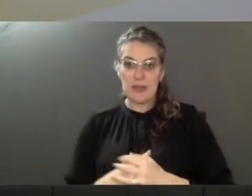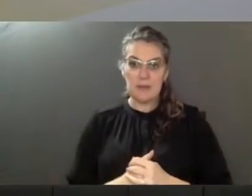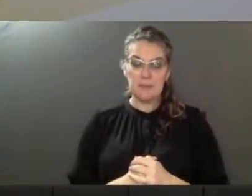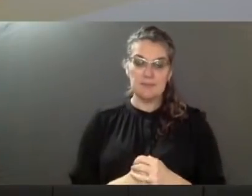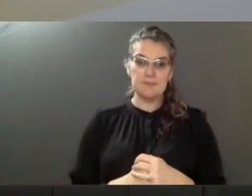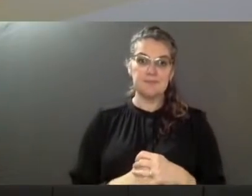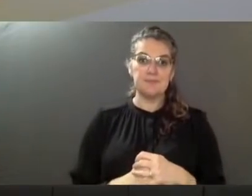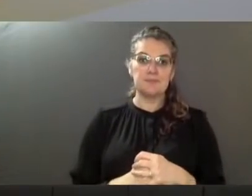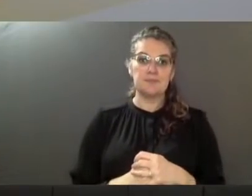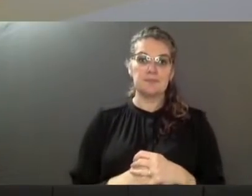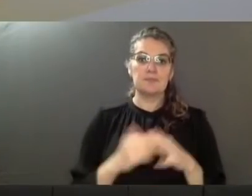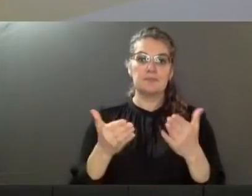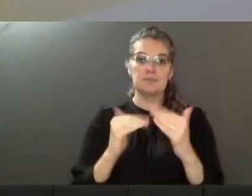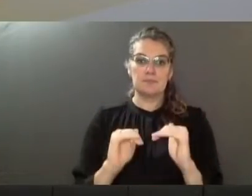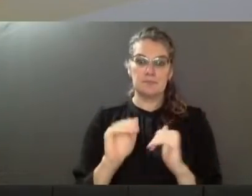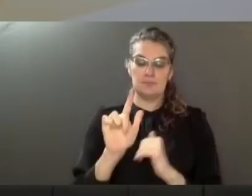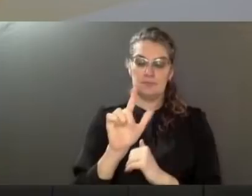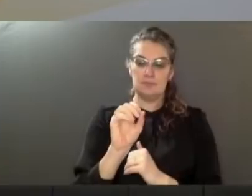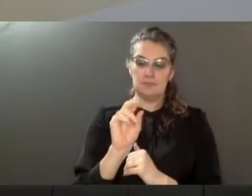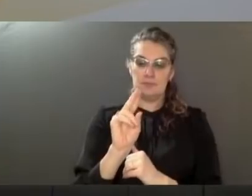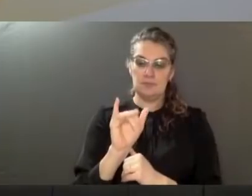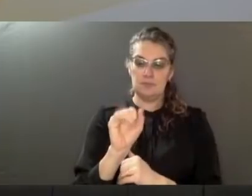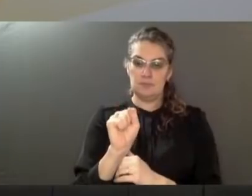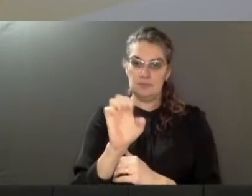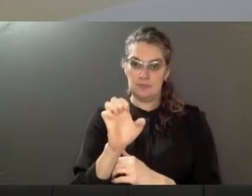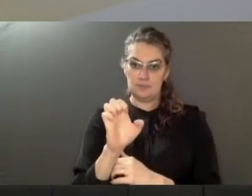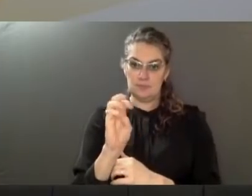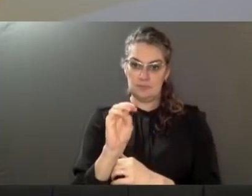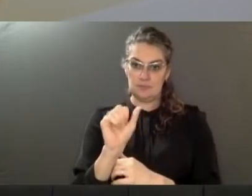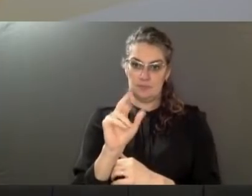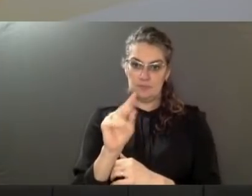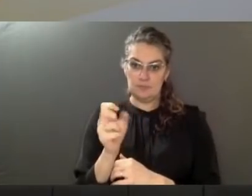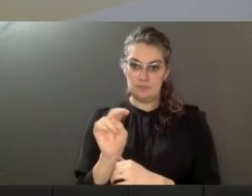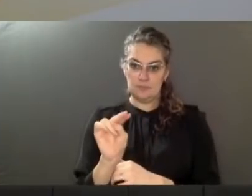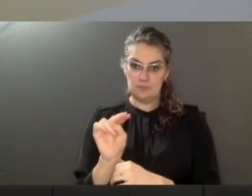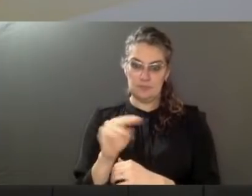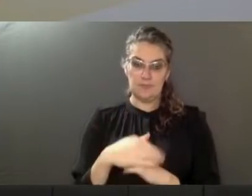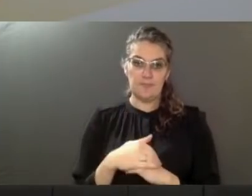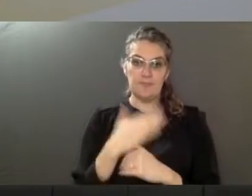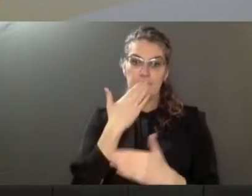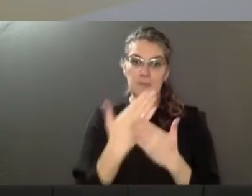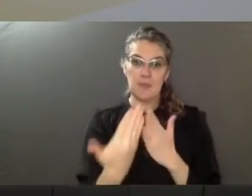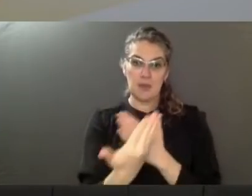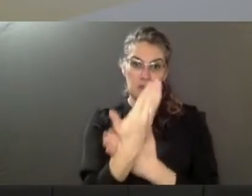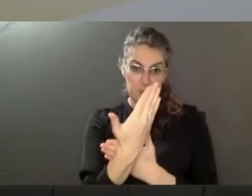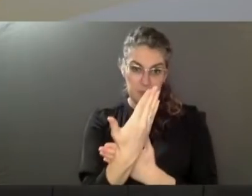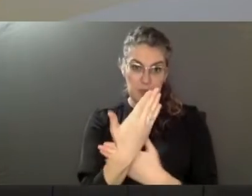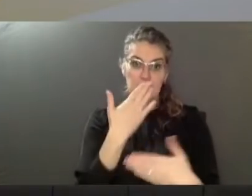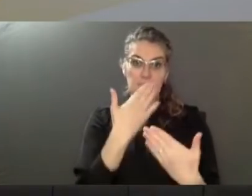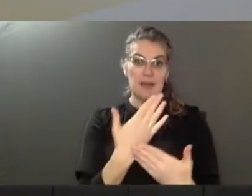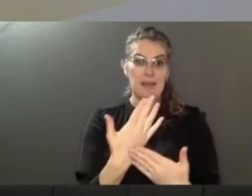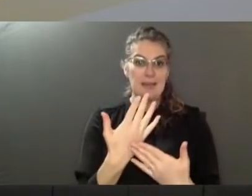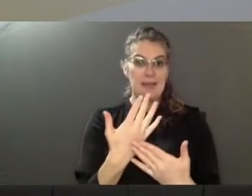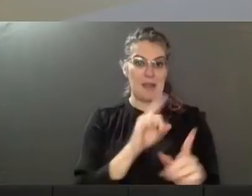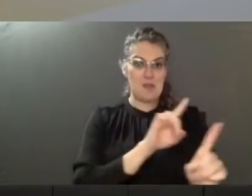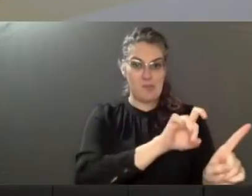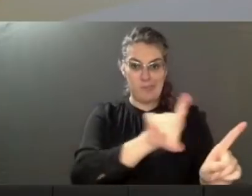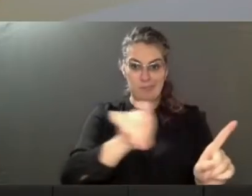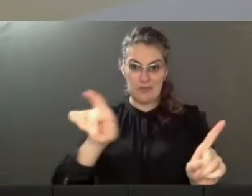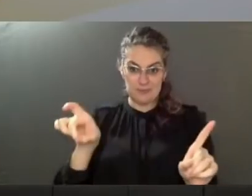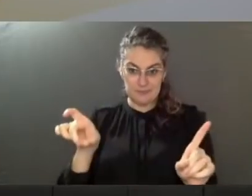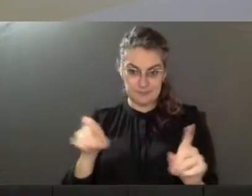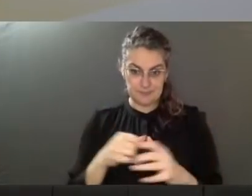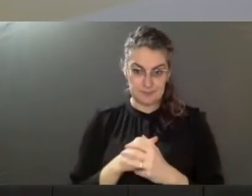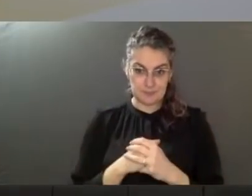Louise Martin, CBC. Oh, hi, and good afternoon to all three of you. Thanks for taking our questions today. Dr. Morrison, we've learned